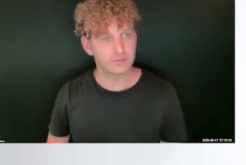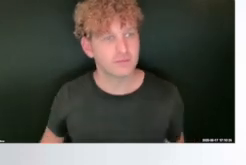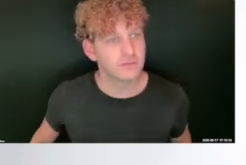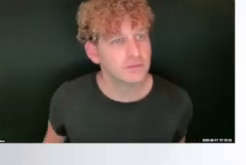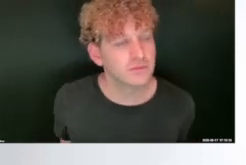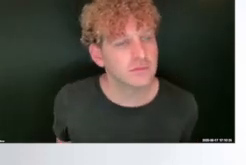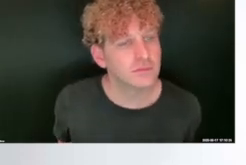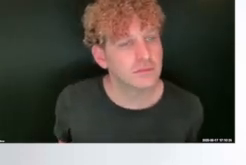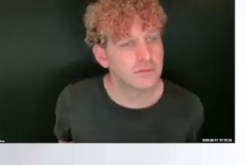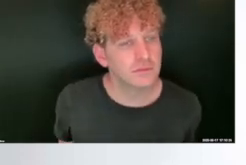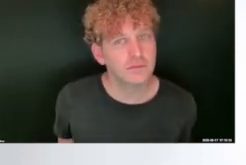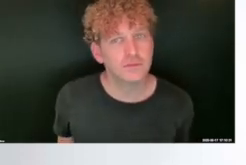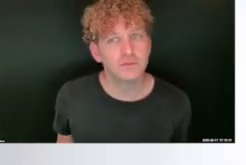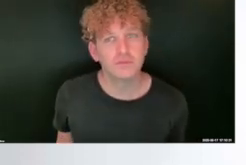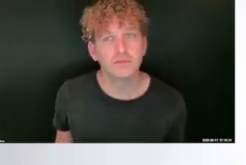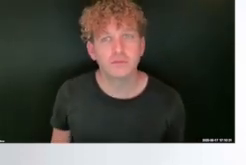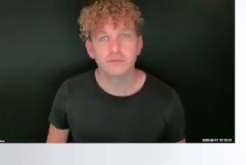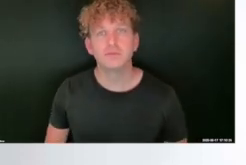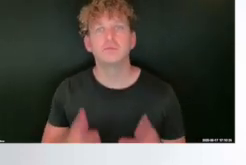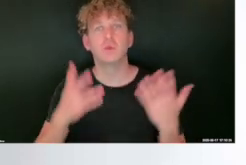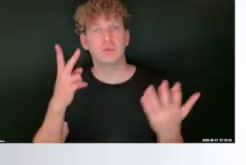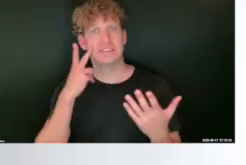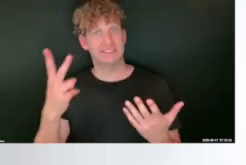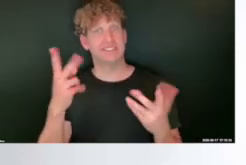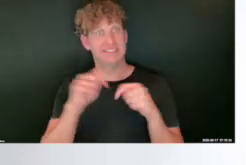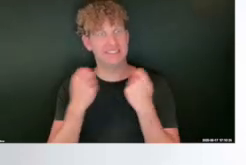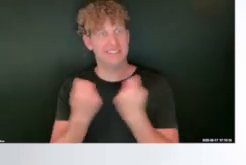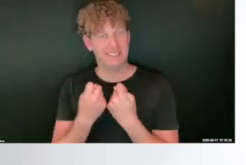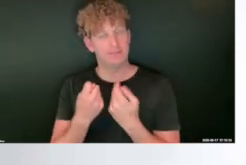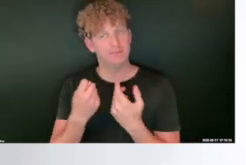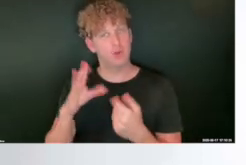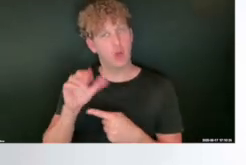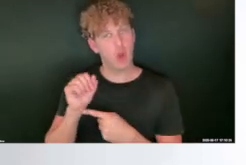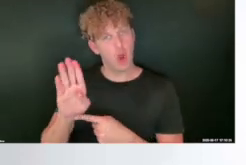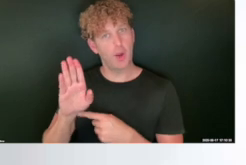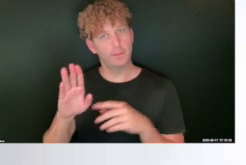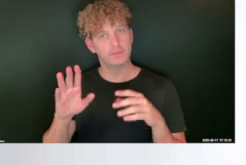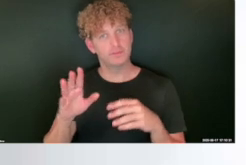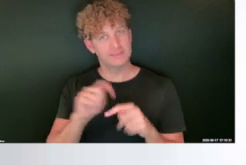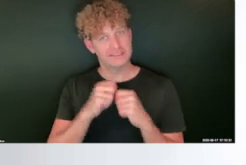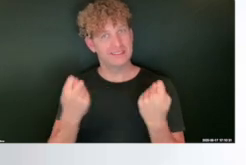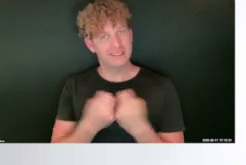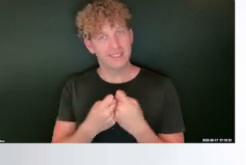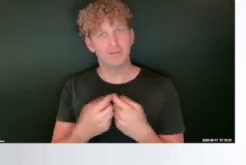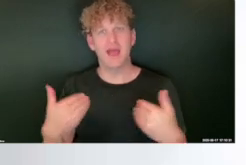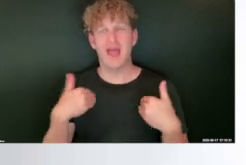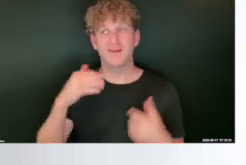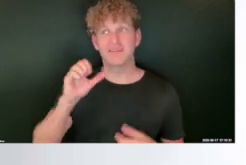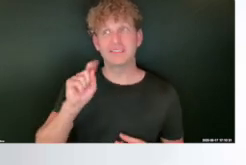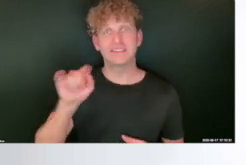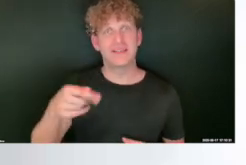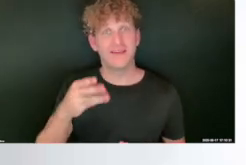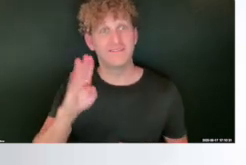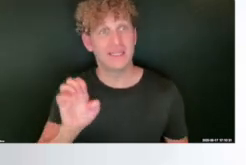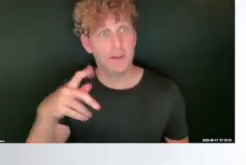speaking notes. But I'll go over the investment programs, policy drivers and kind of